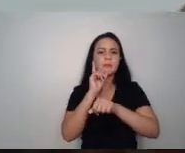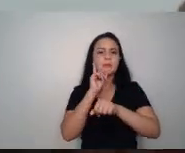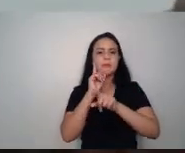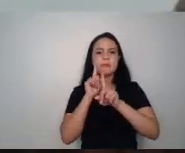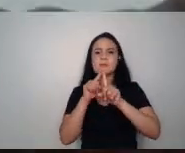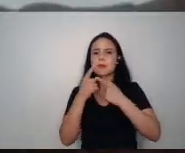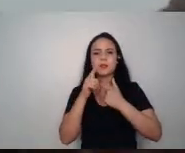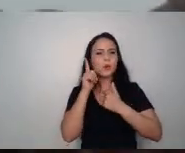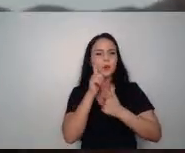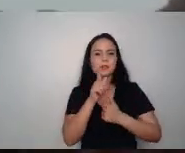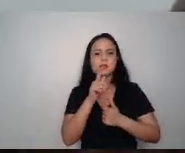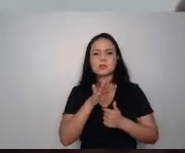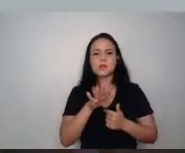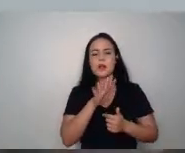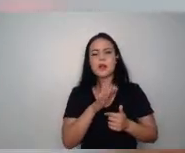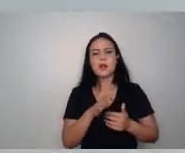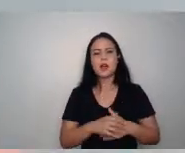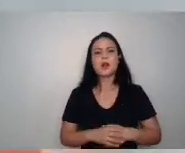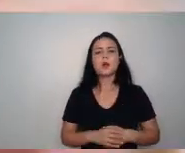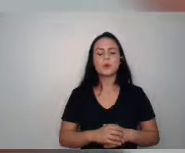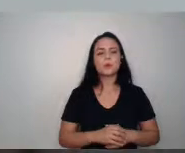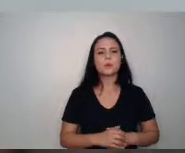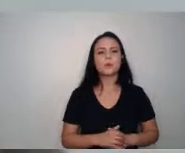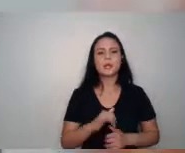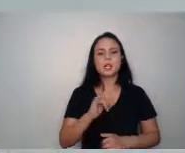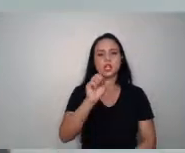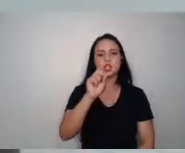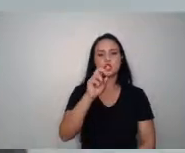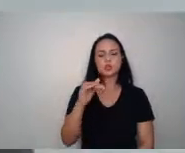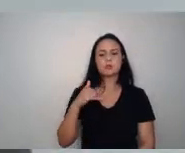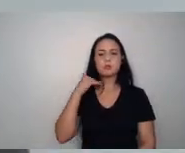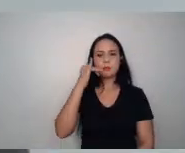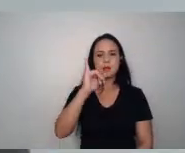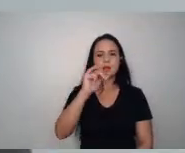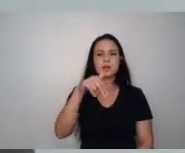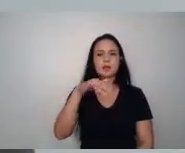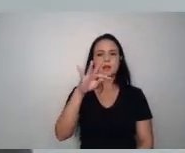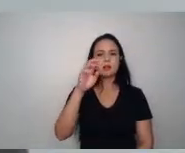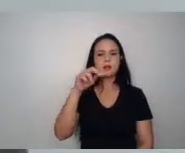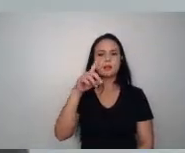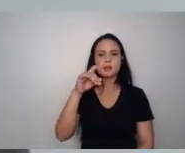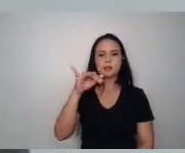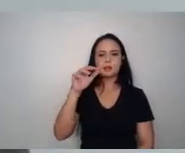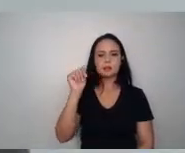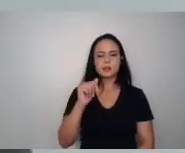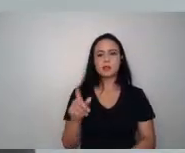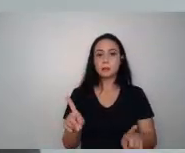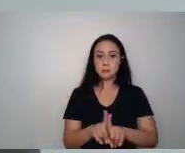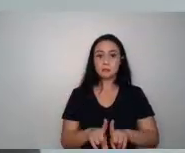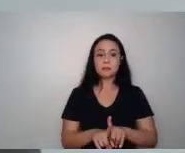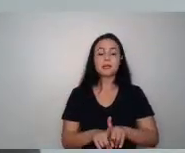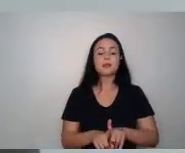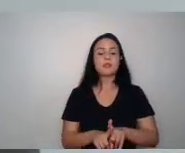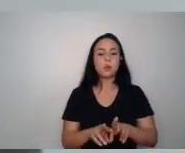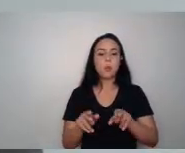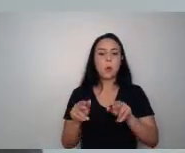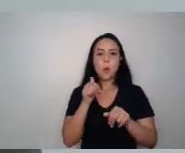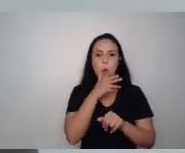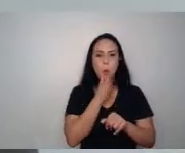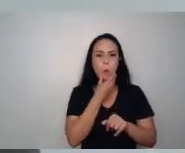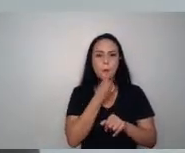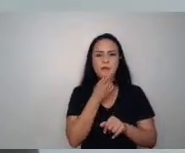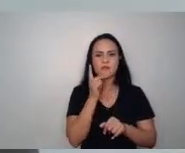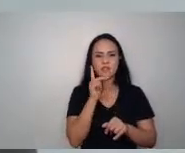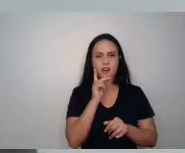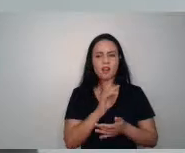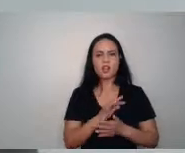position and after the public test, but it's harder for them to get to managing positions in the same proportion